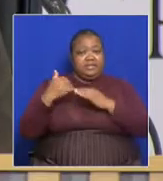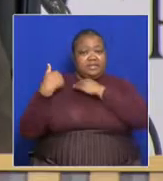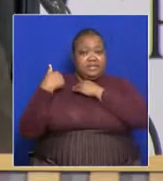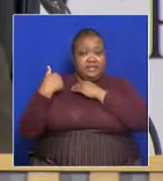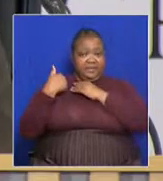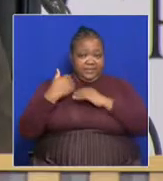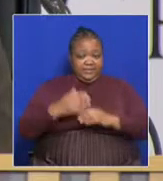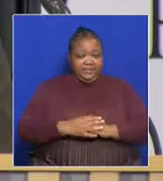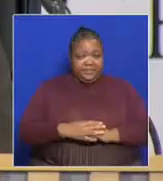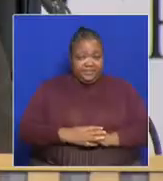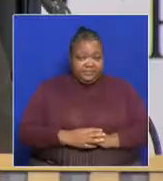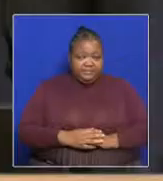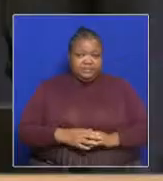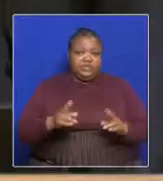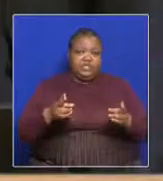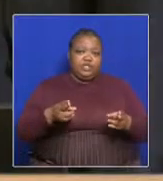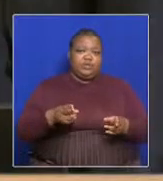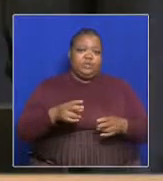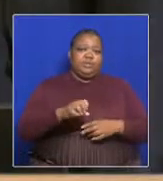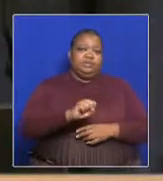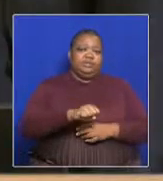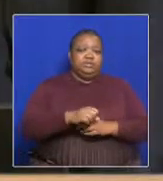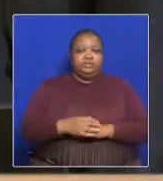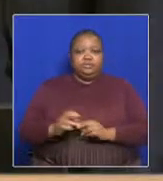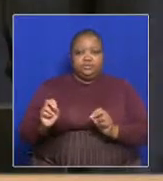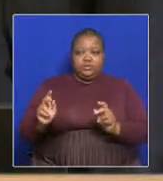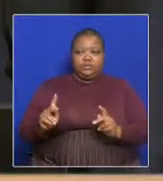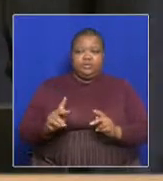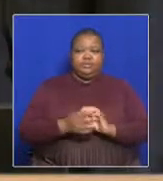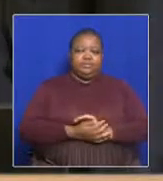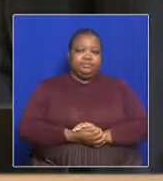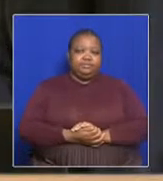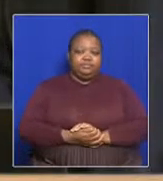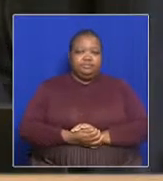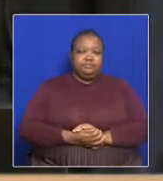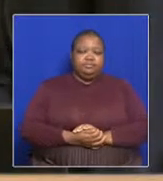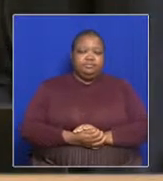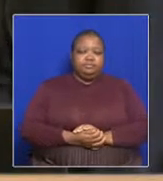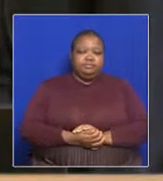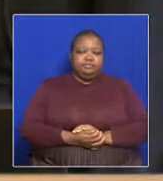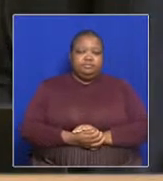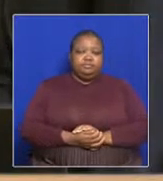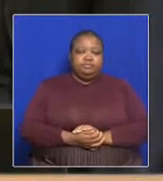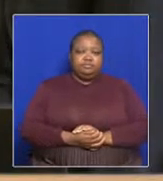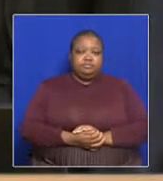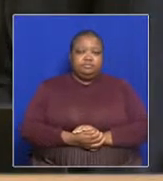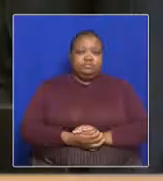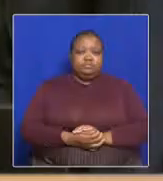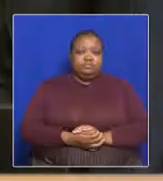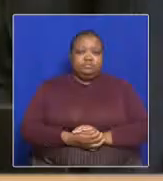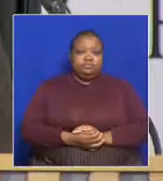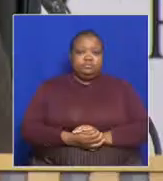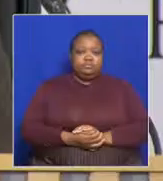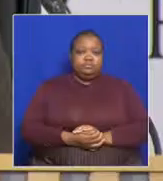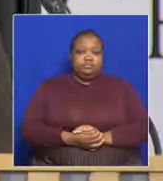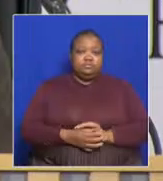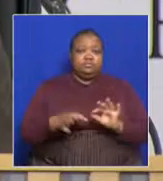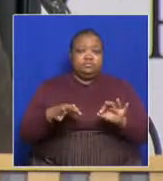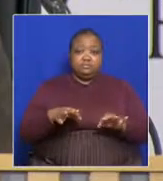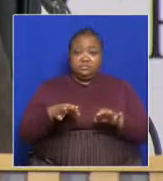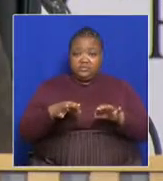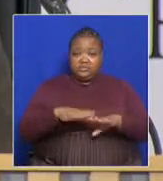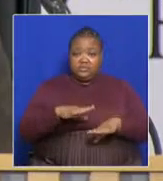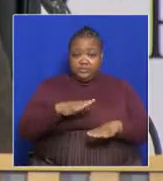Normally, yes. Okay. Yes, normally, Commissioner. All right. Will you allow me to expand on that? Yes, you can. In